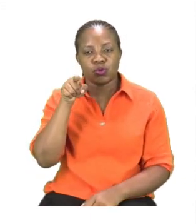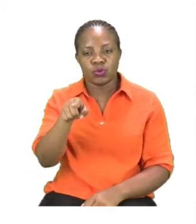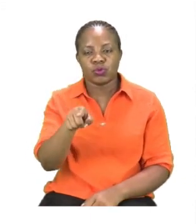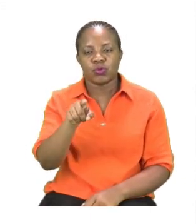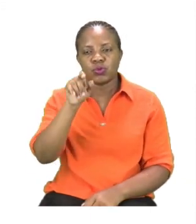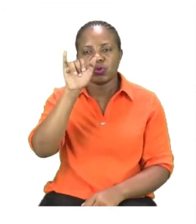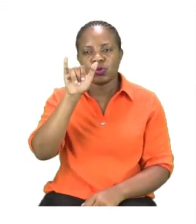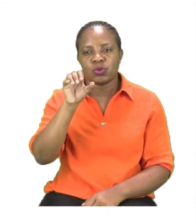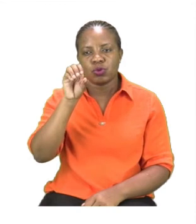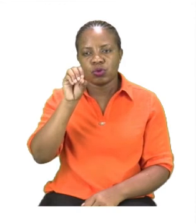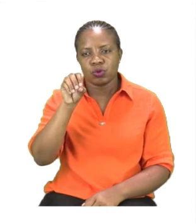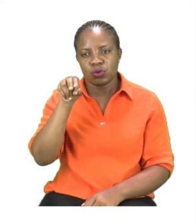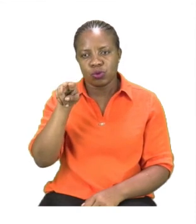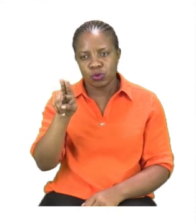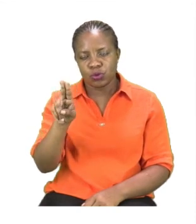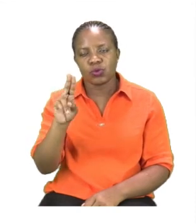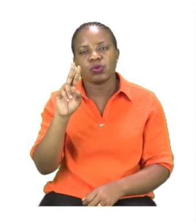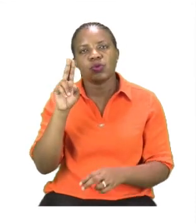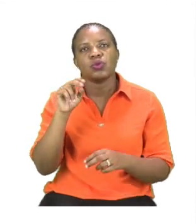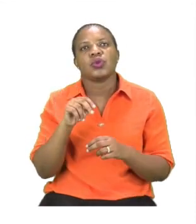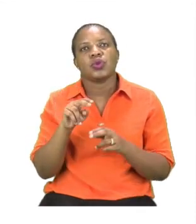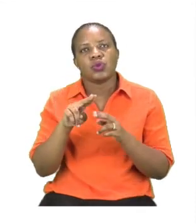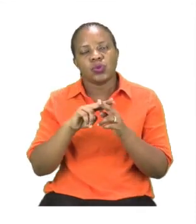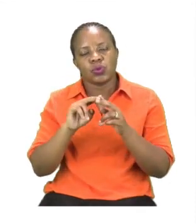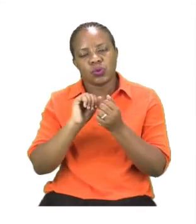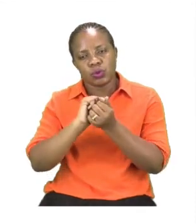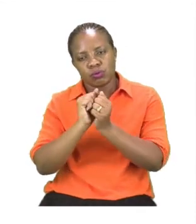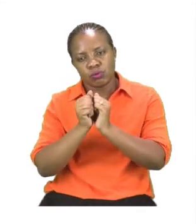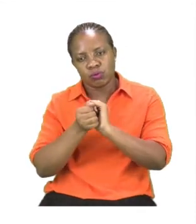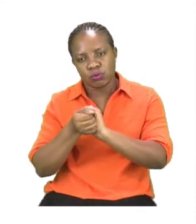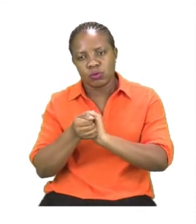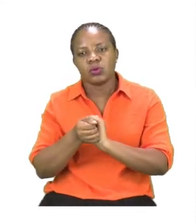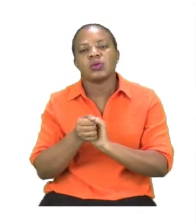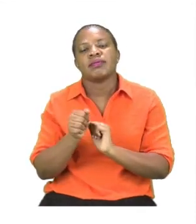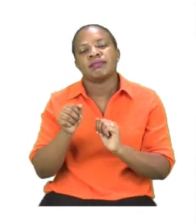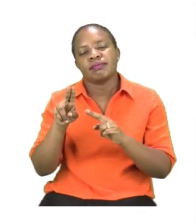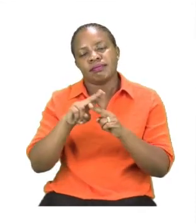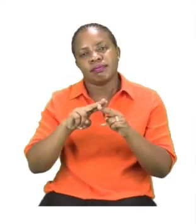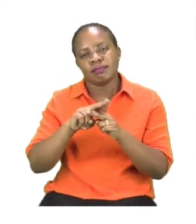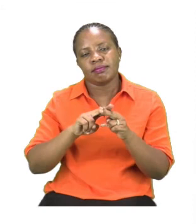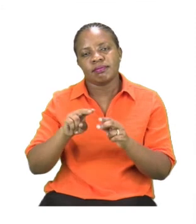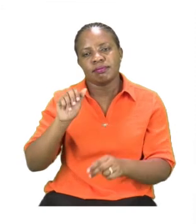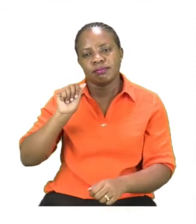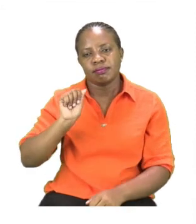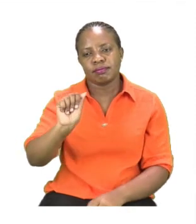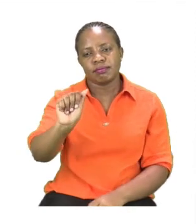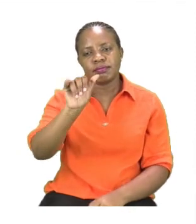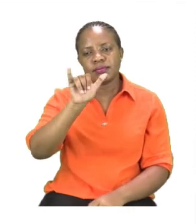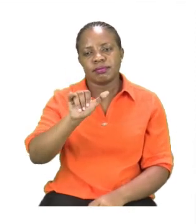showing that it belongs to someone. So the sentence says, I